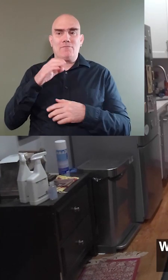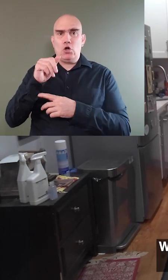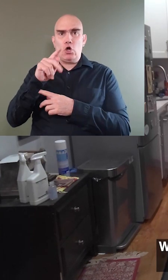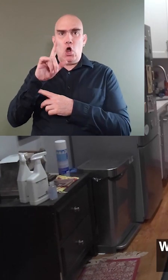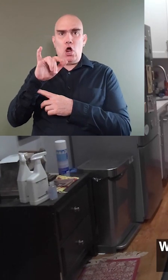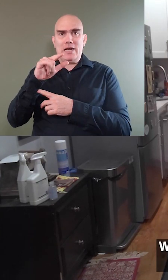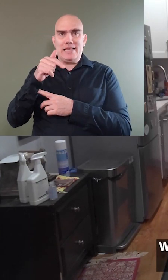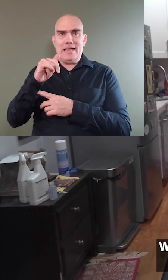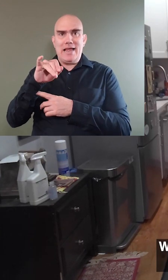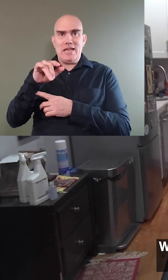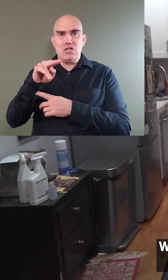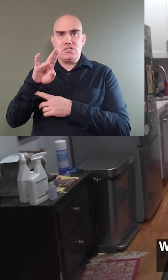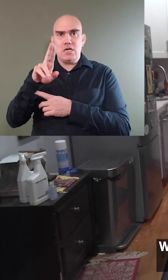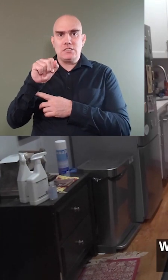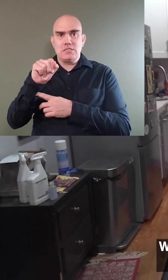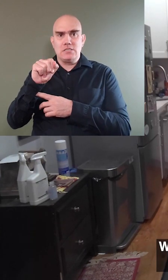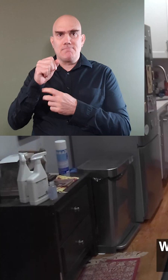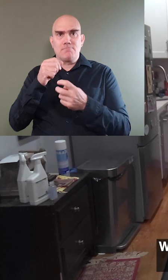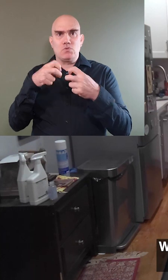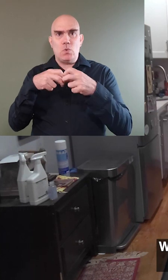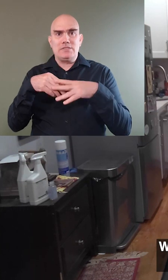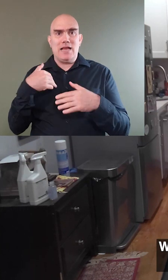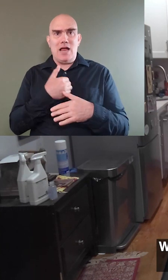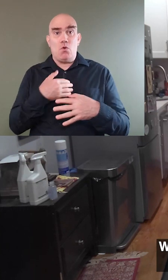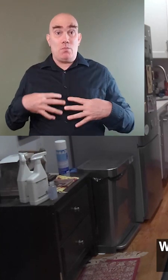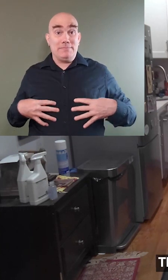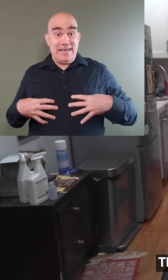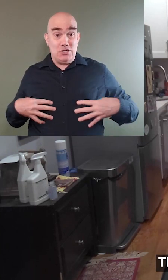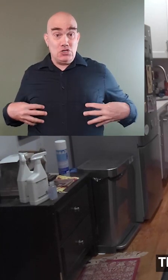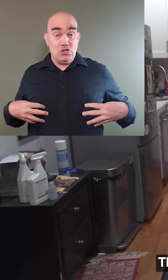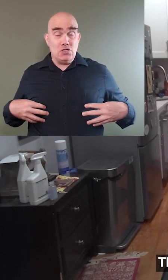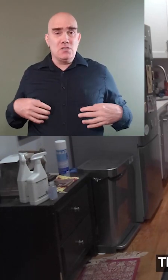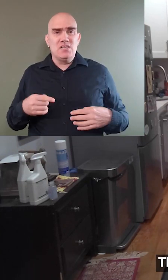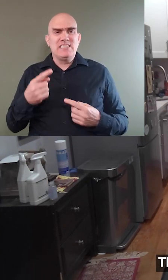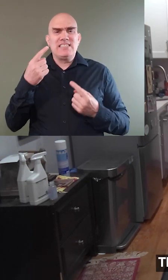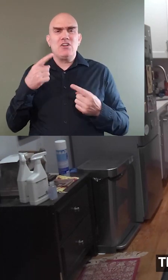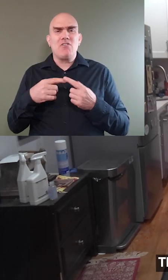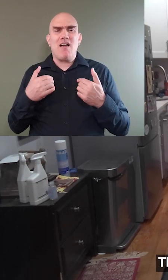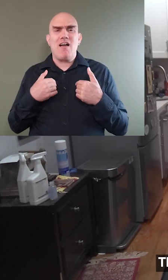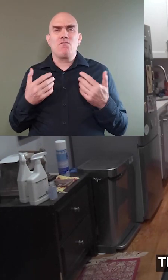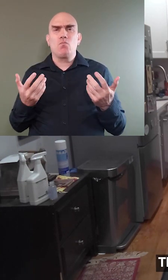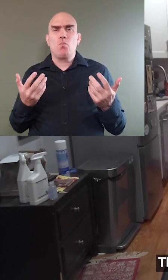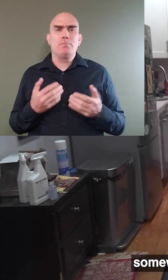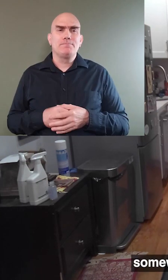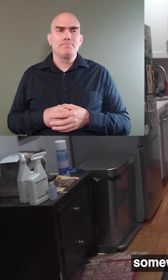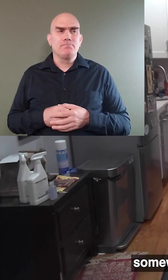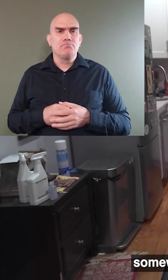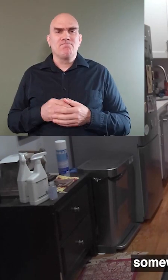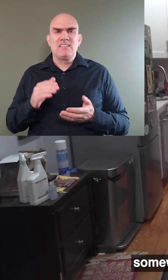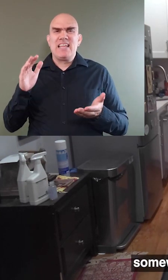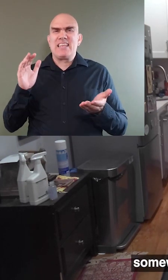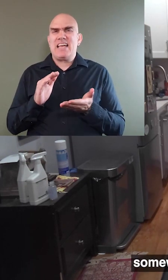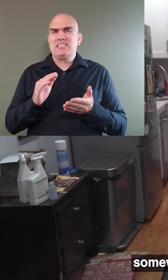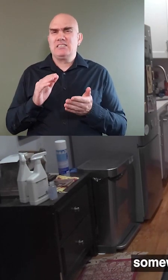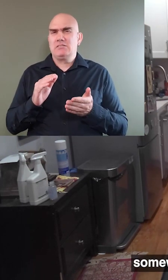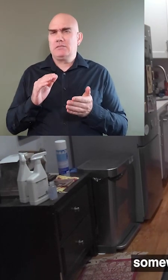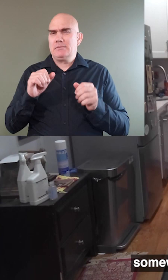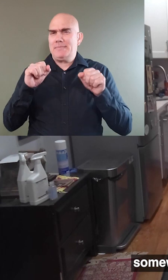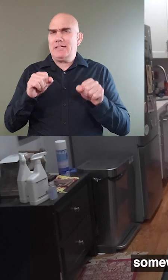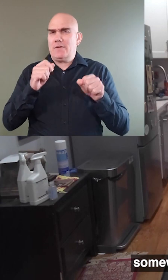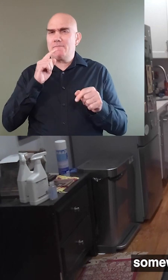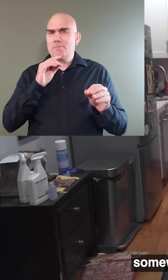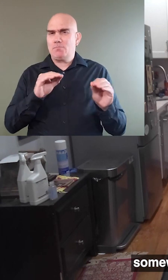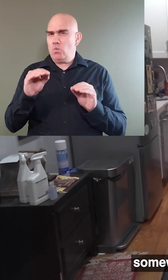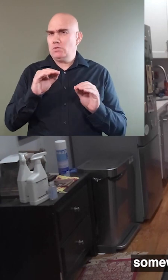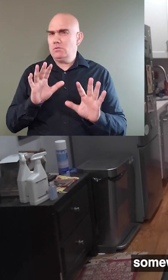have cartilaginous joints in our rib cage. They're considered to have somewhat less